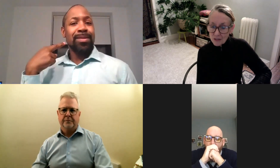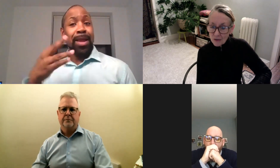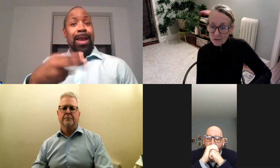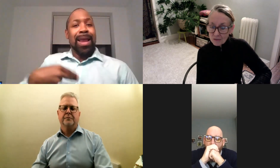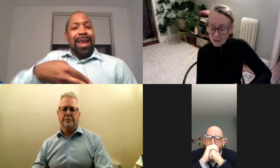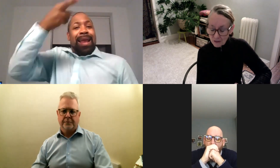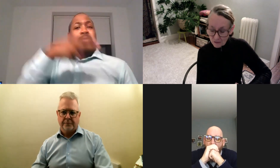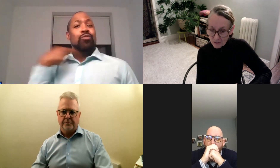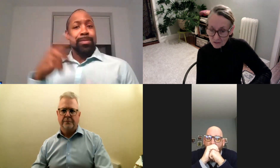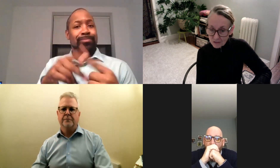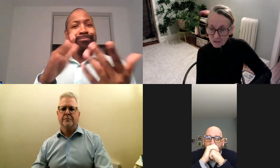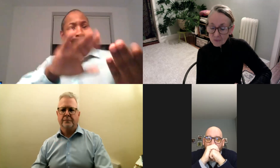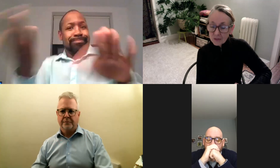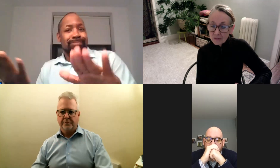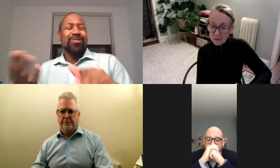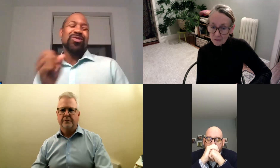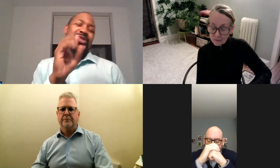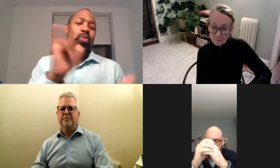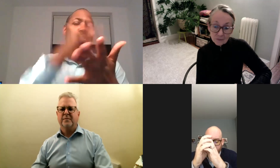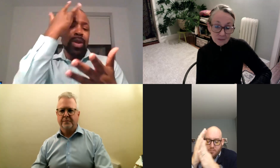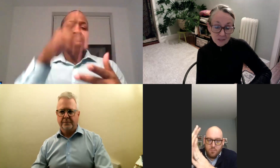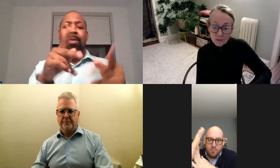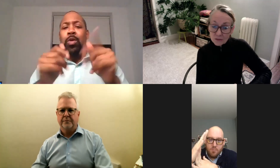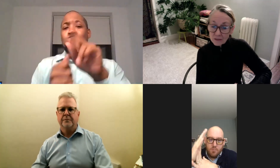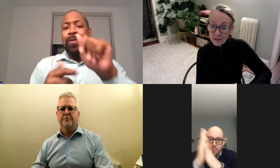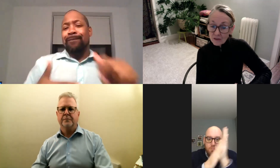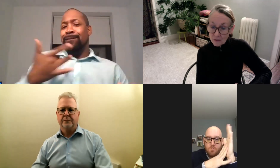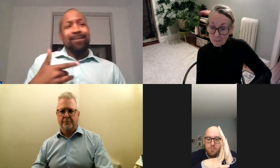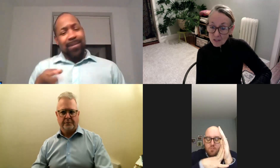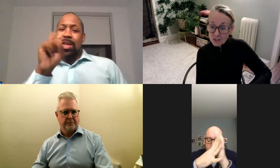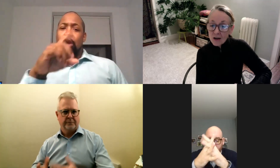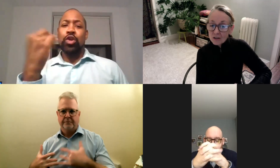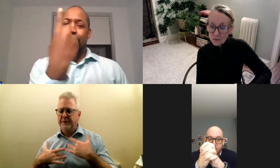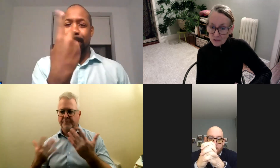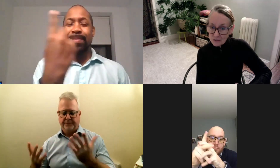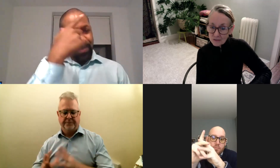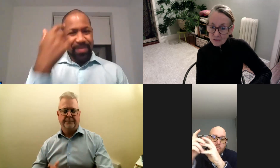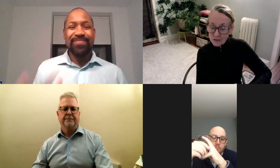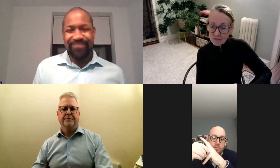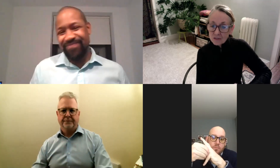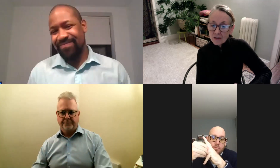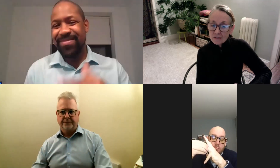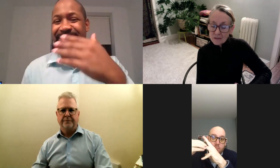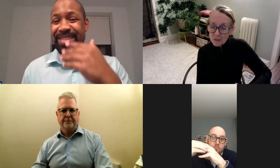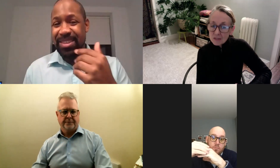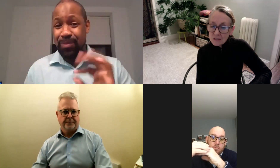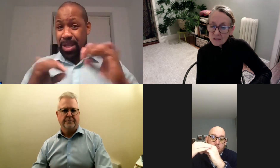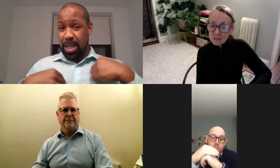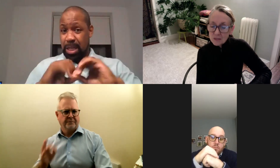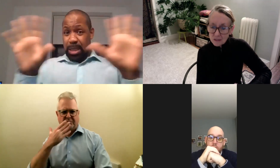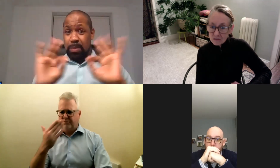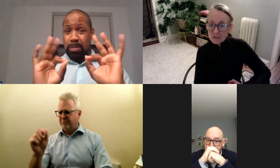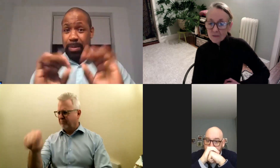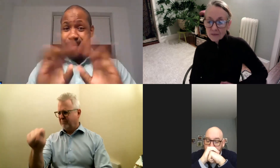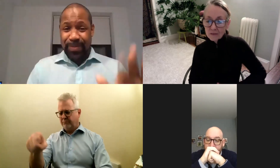left out of the healthcare system typically, and they're at a much higher risk. So they feel like something needs to